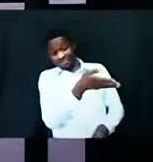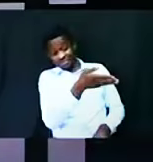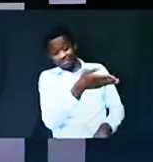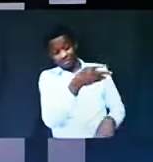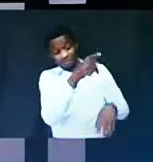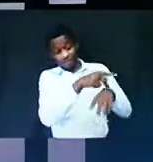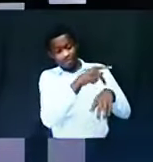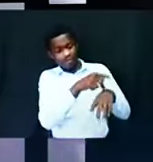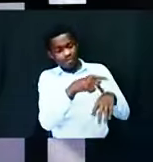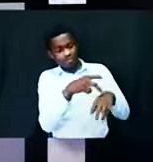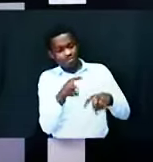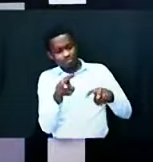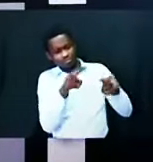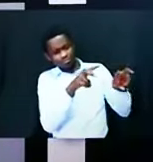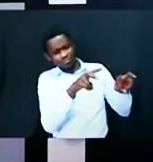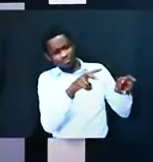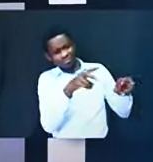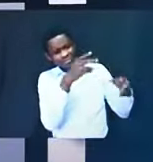elicit it.